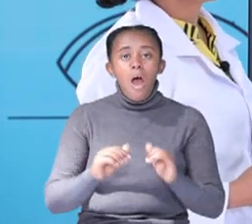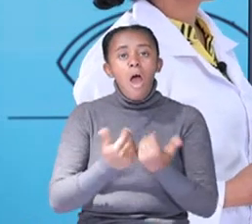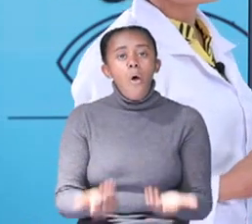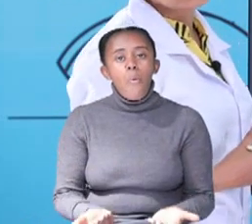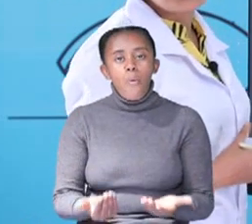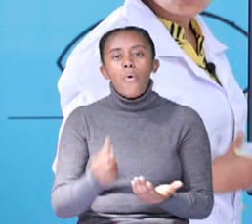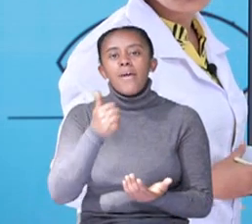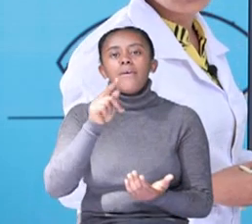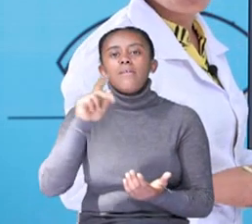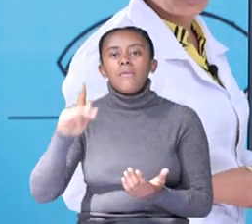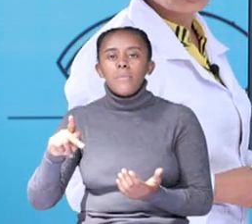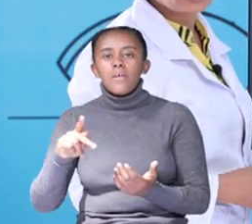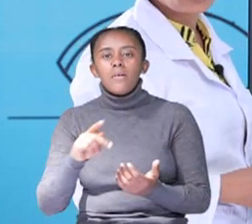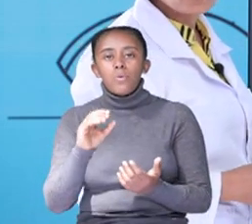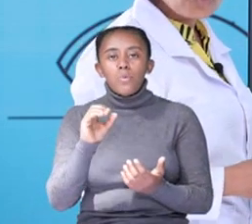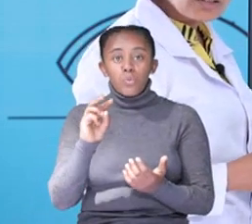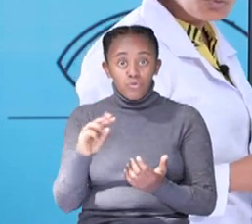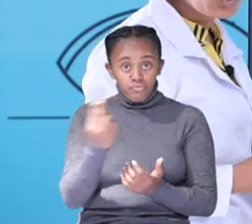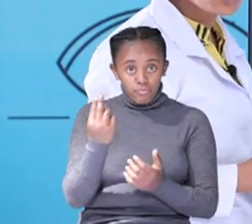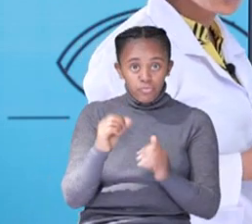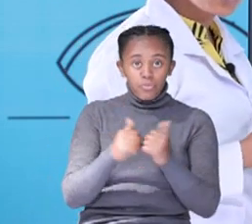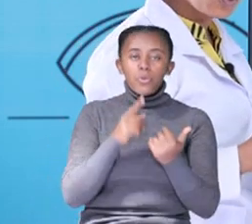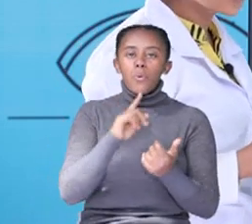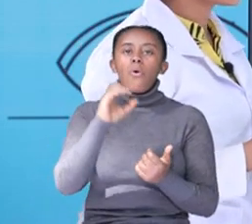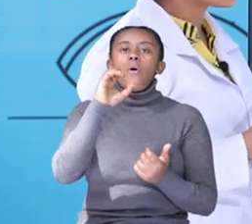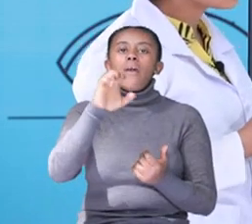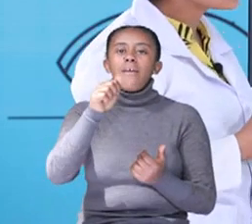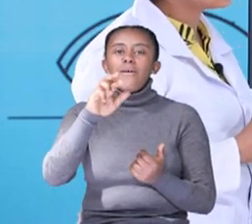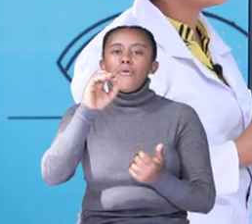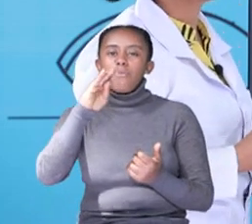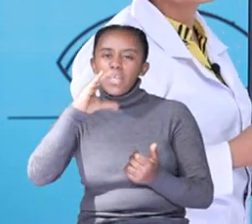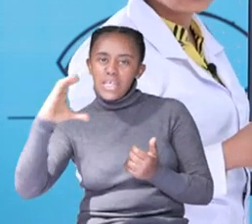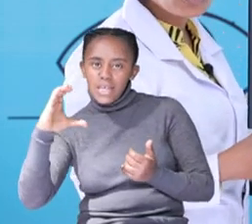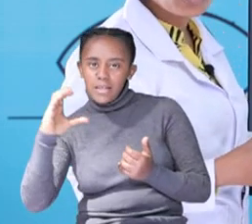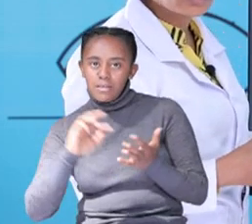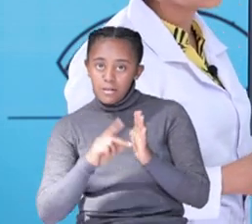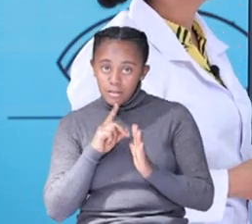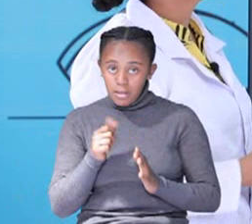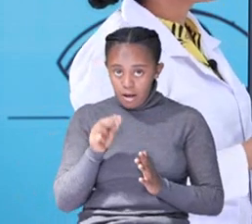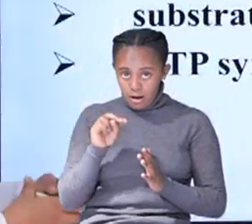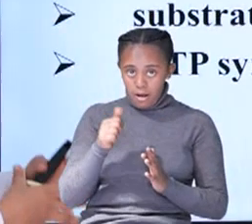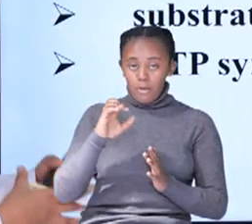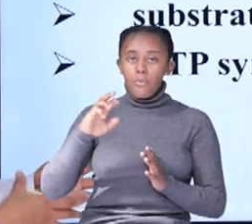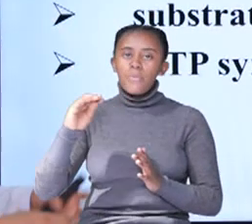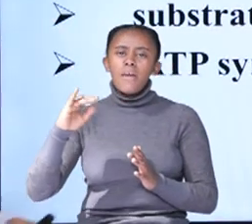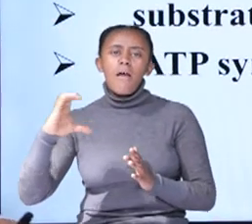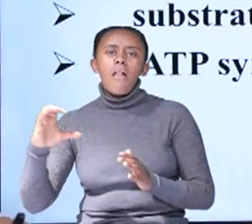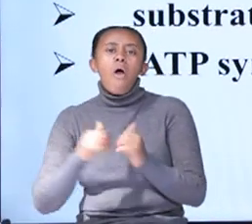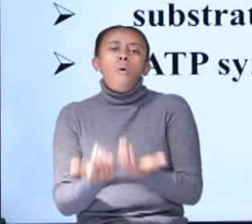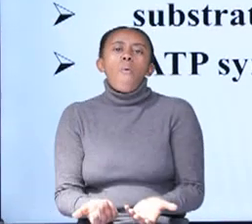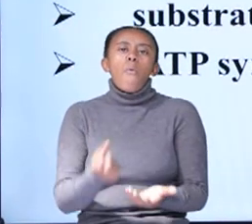ATP is produced in aerobic respiration? If ATP produced both aerobically and anaerobically, how